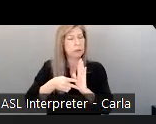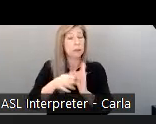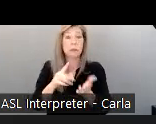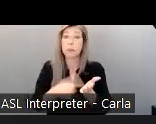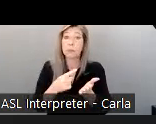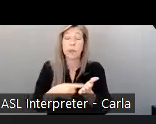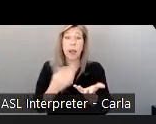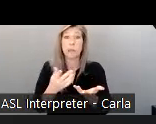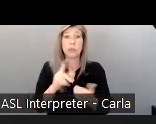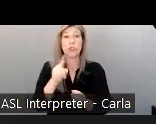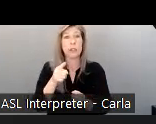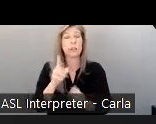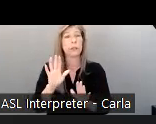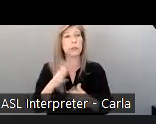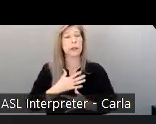care and regard